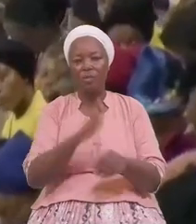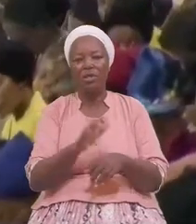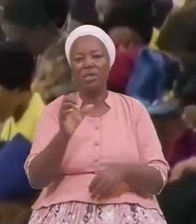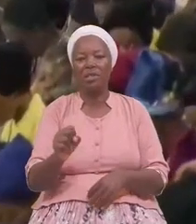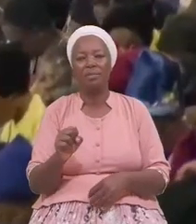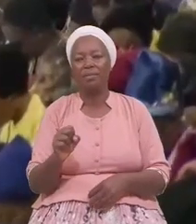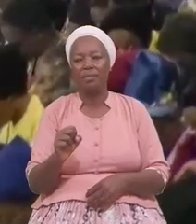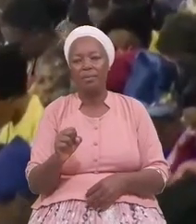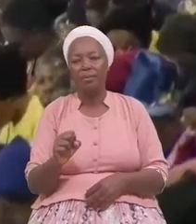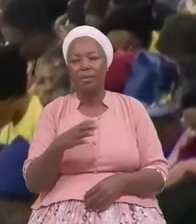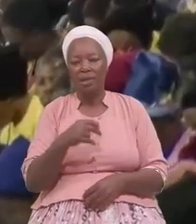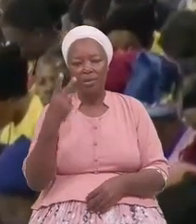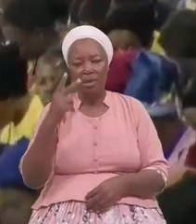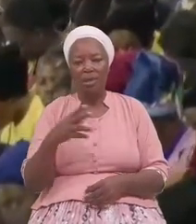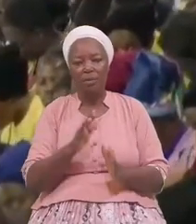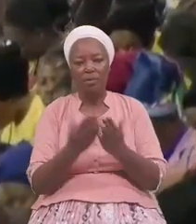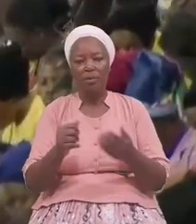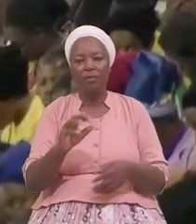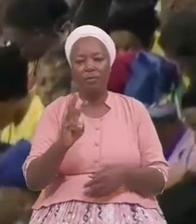promises. I'm looking at Mark